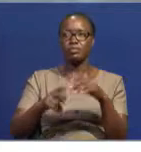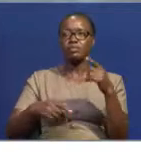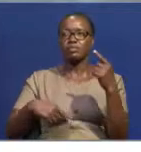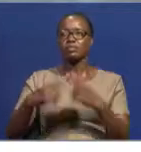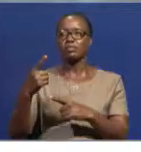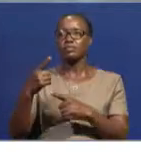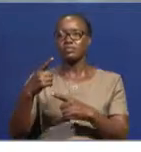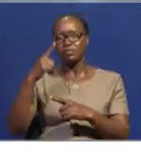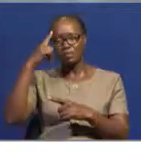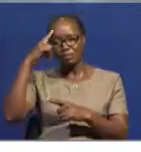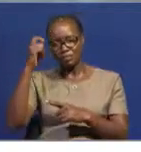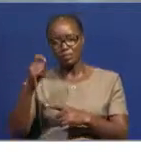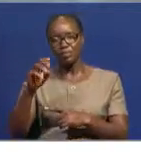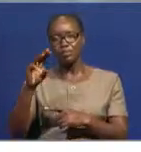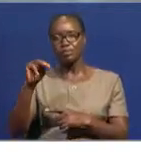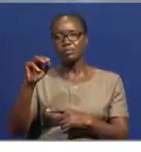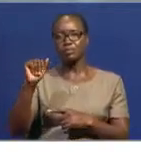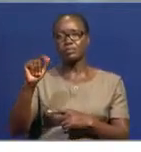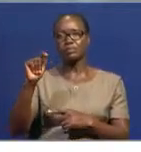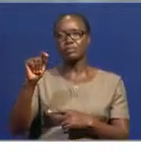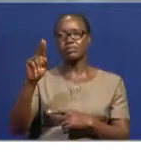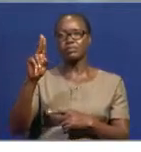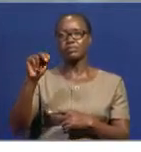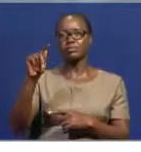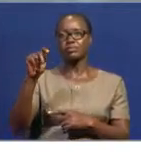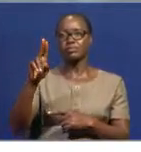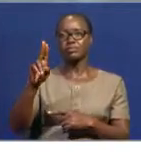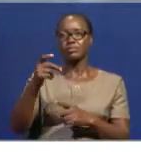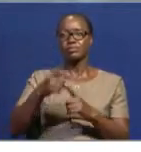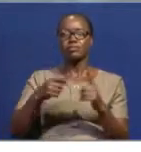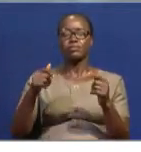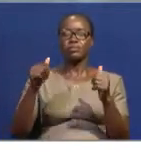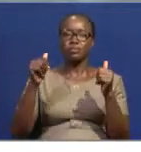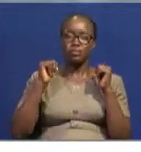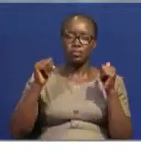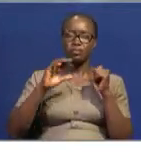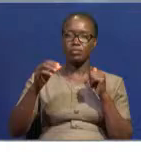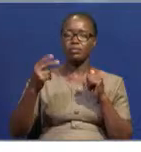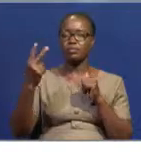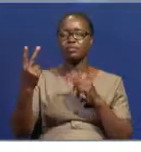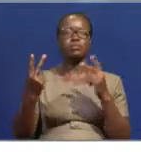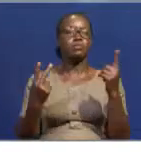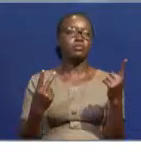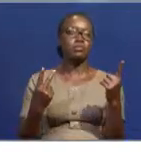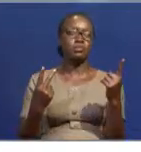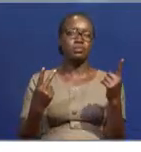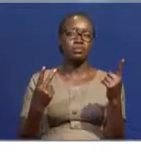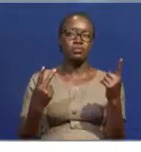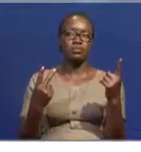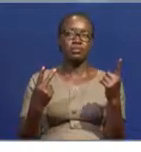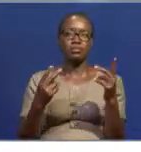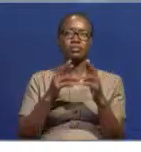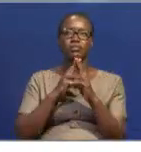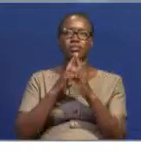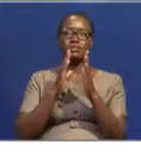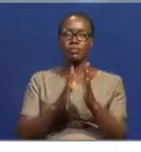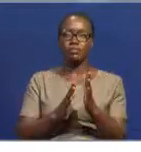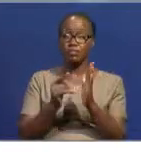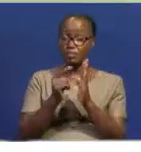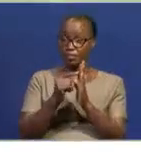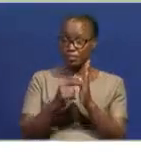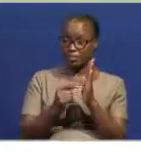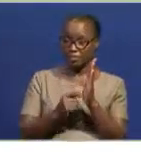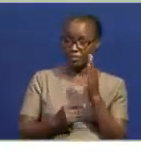a stubborn Matutu PAG Secondary School from Nyamira County by 2-1. Achola Simon has more